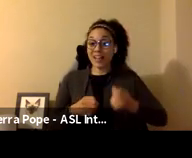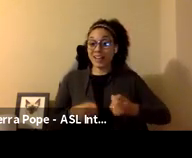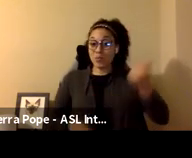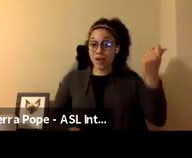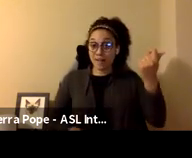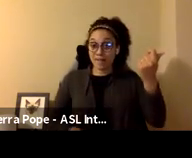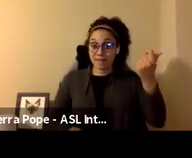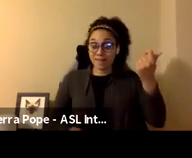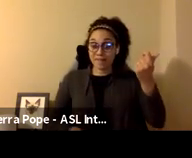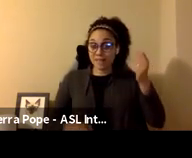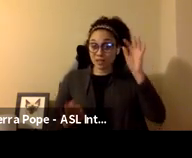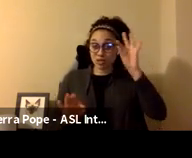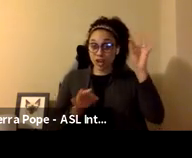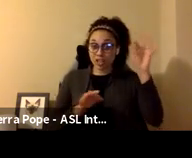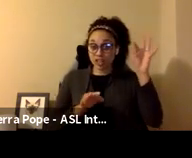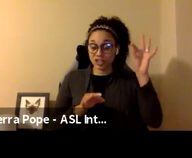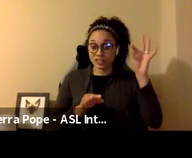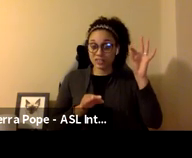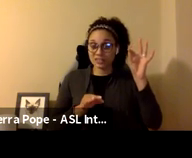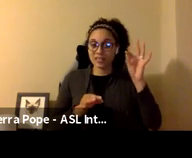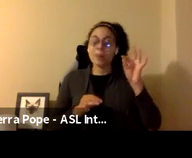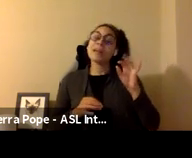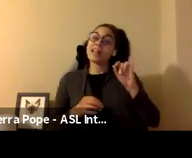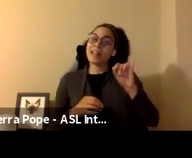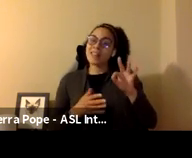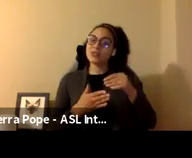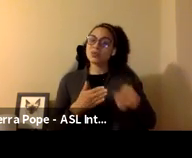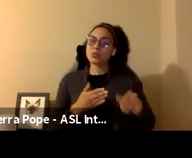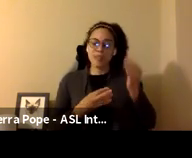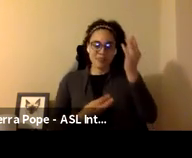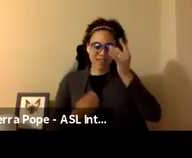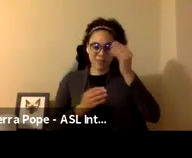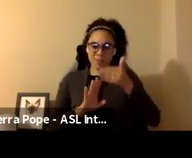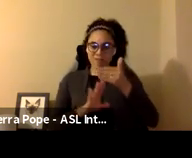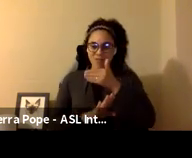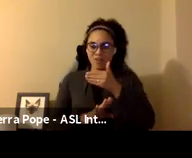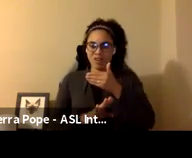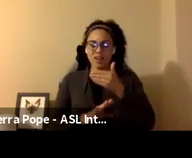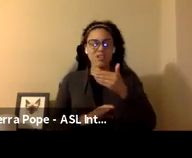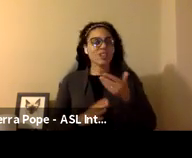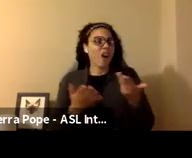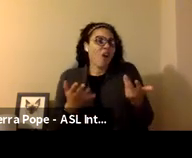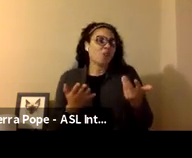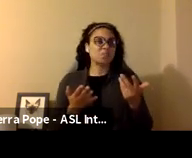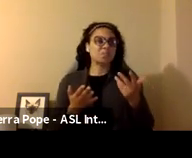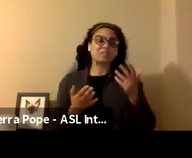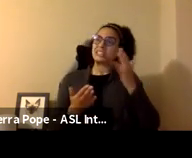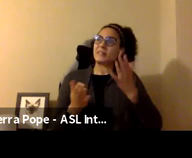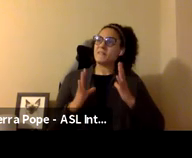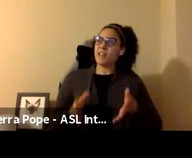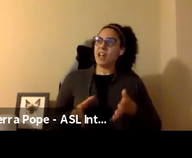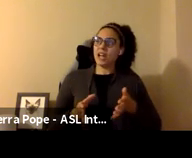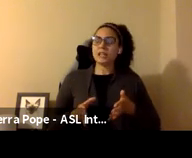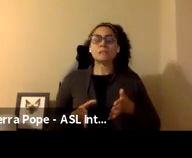thinking process. So by asking them, they're like, oh, I don't see anything in here that could be distracting. Then you can say, well, I'm